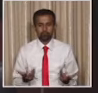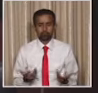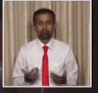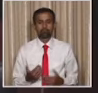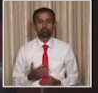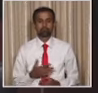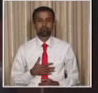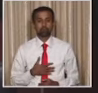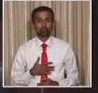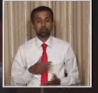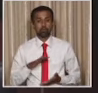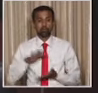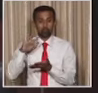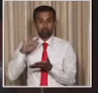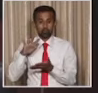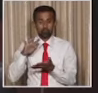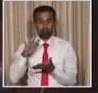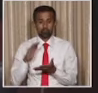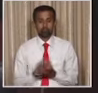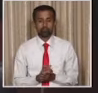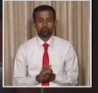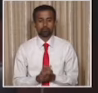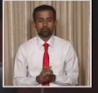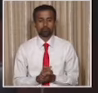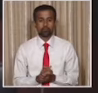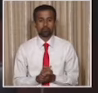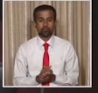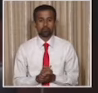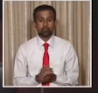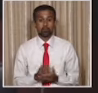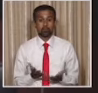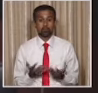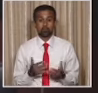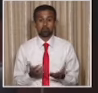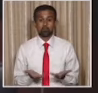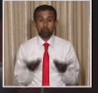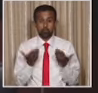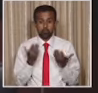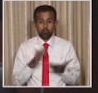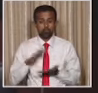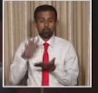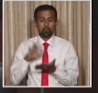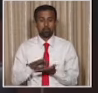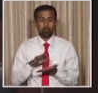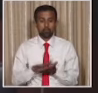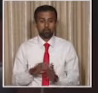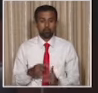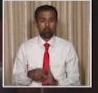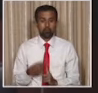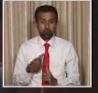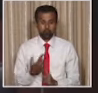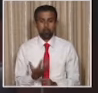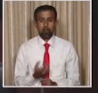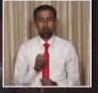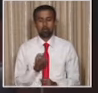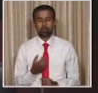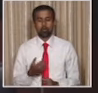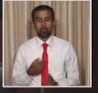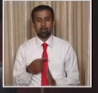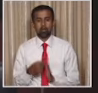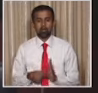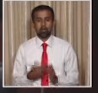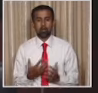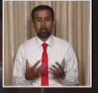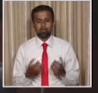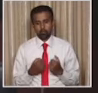have sustainable growth. That's what this country needs. We need sustainable growth. We signed an FTA with Thailand